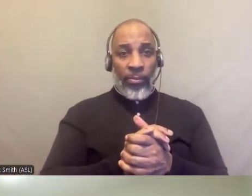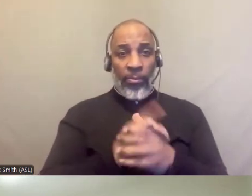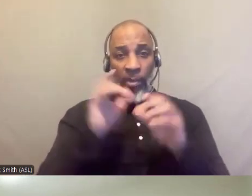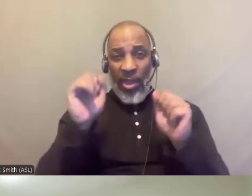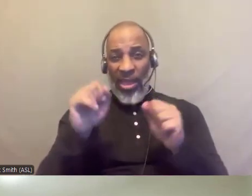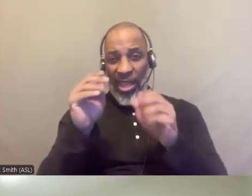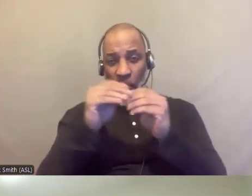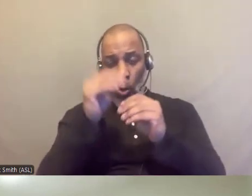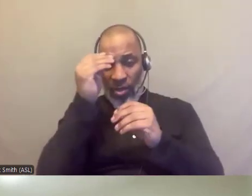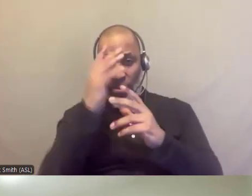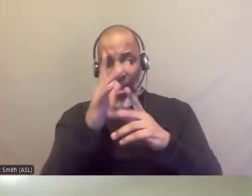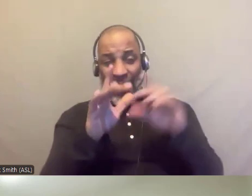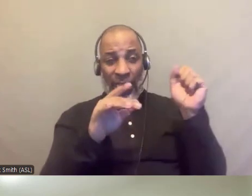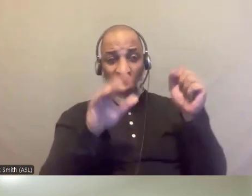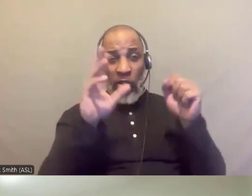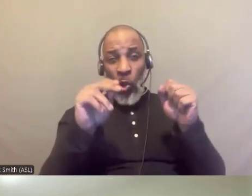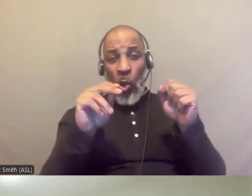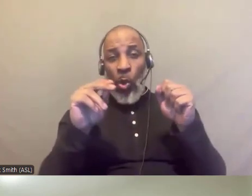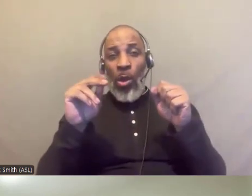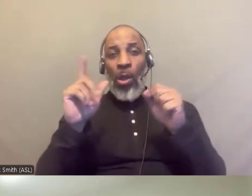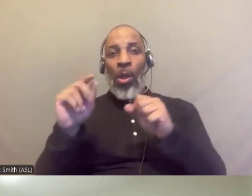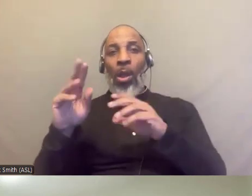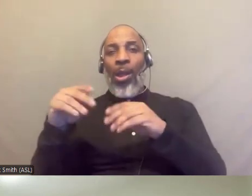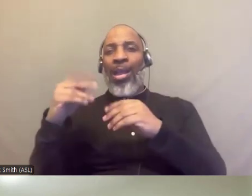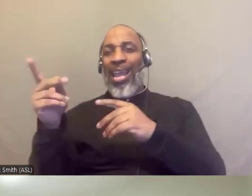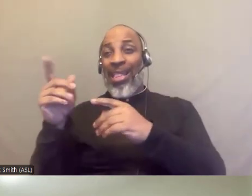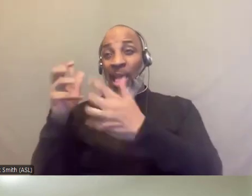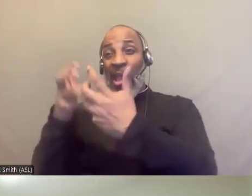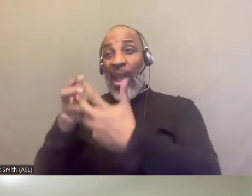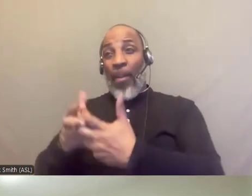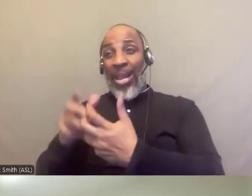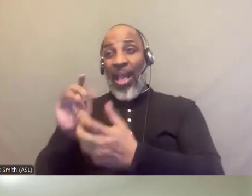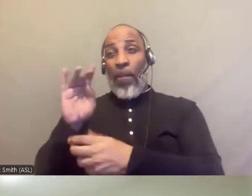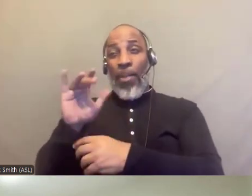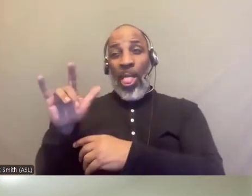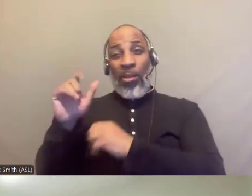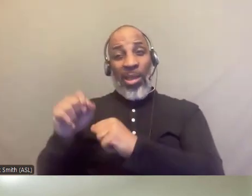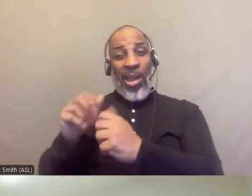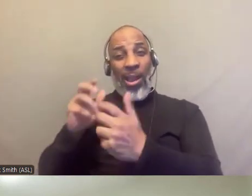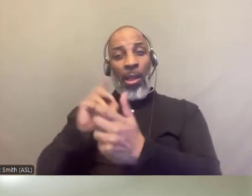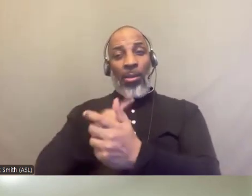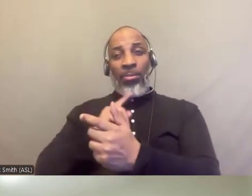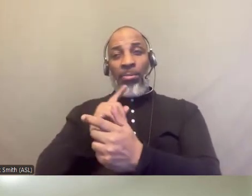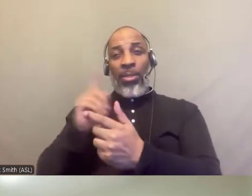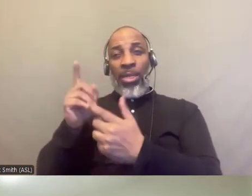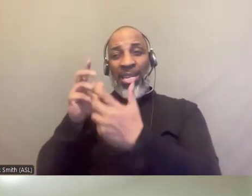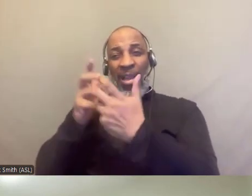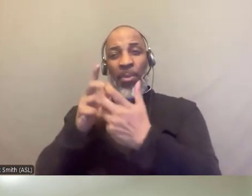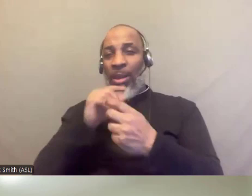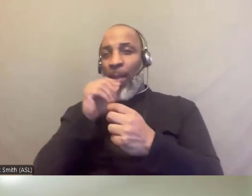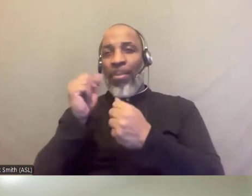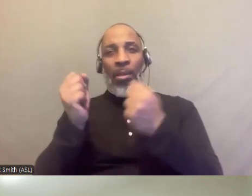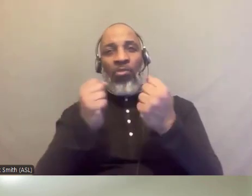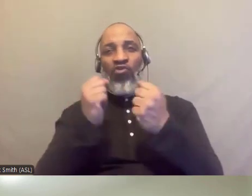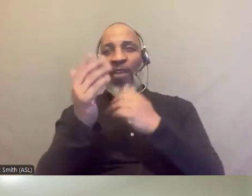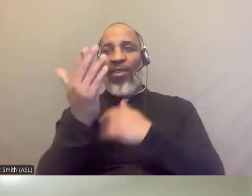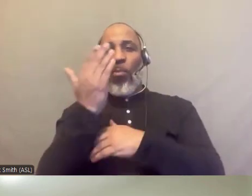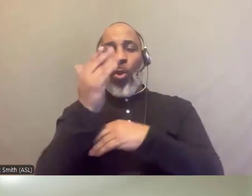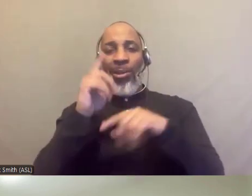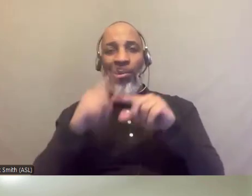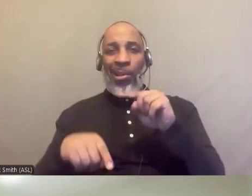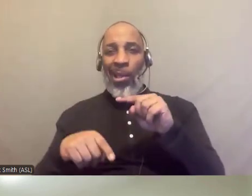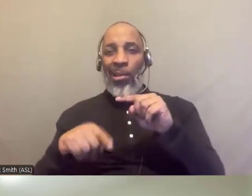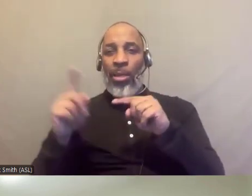more information. Can the employer reasonably accommodate Bill regarding his inability to drive in the morning?